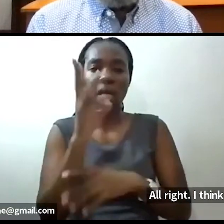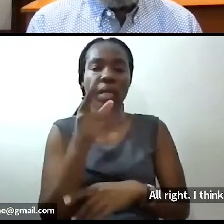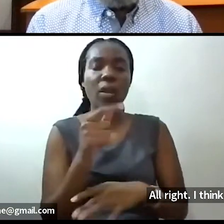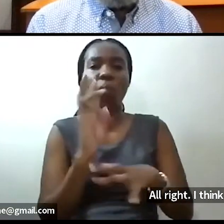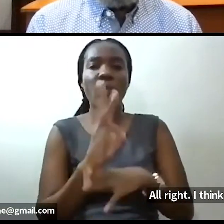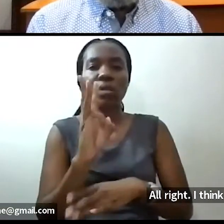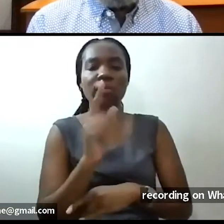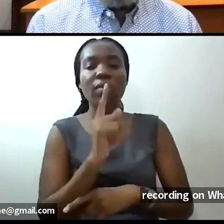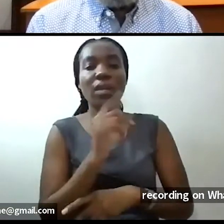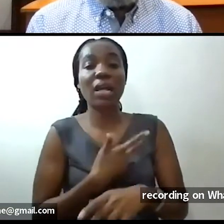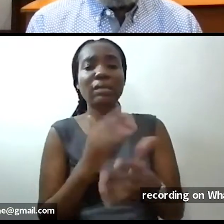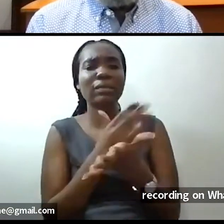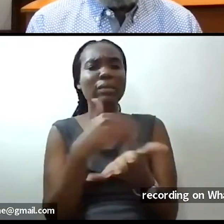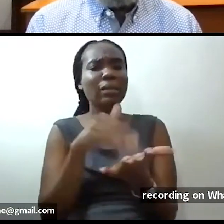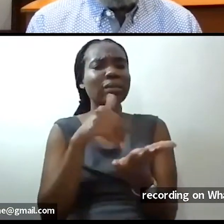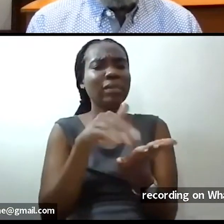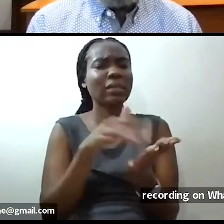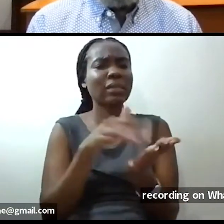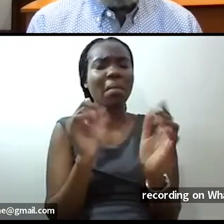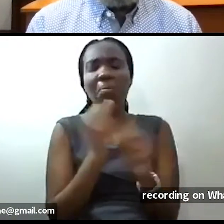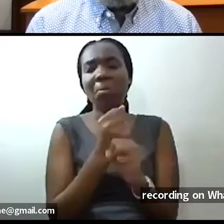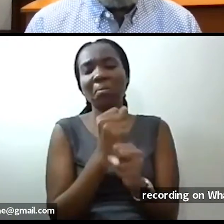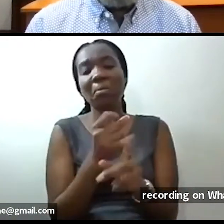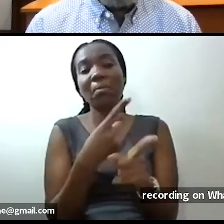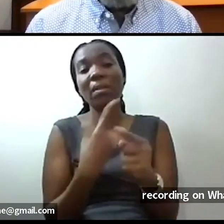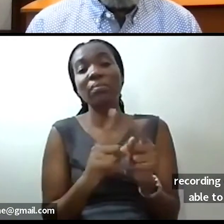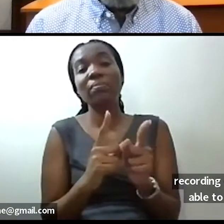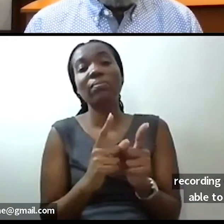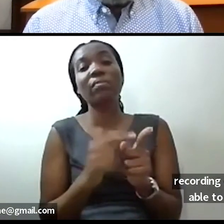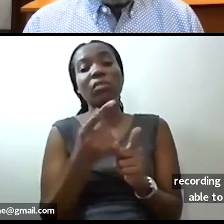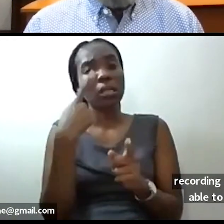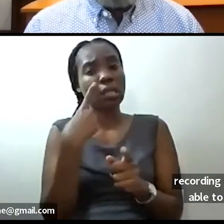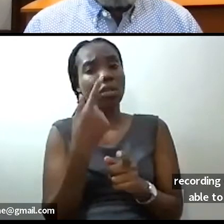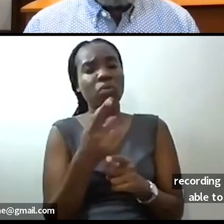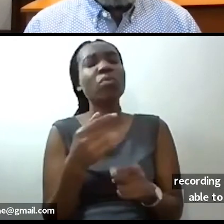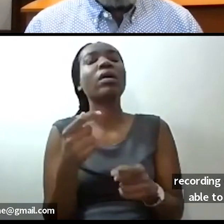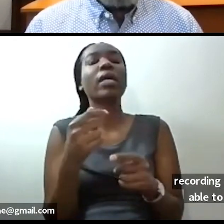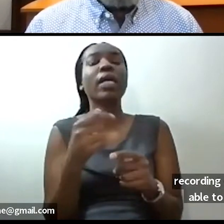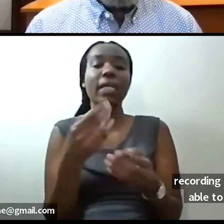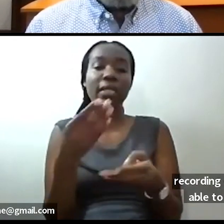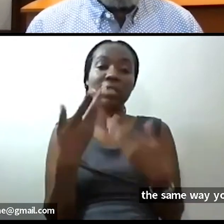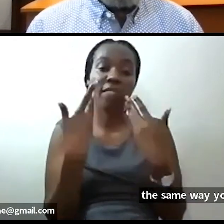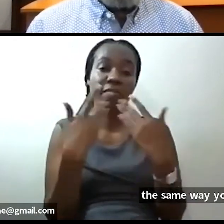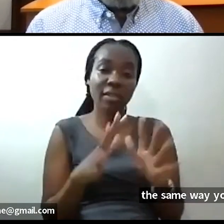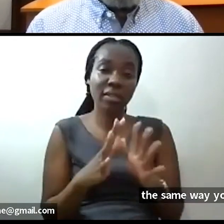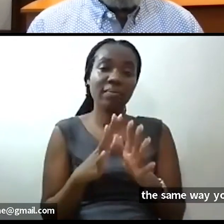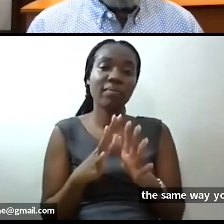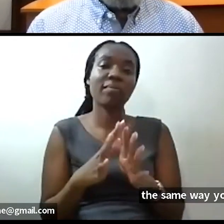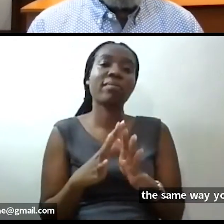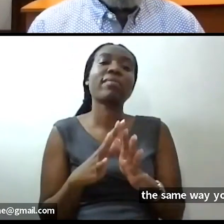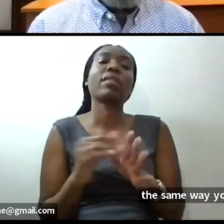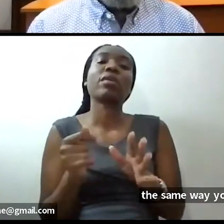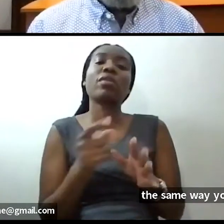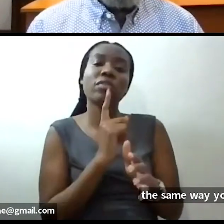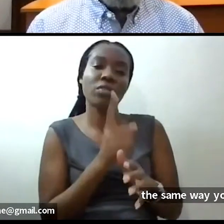to all emails. Please, the same way you received this link is the same way you'll get the recording. Allow us to do